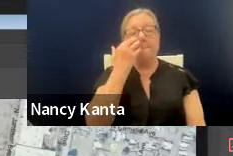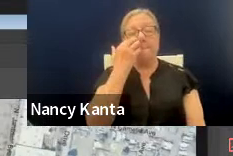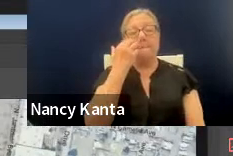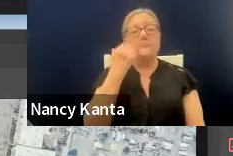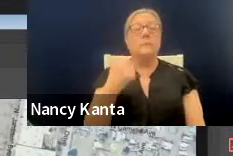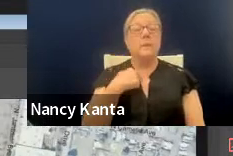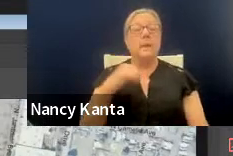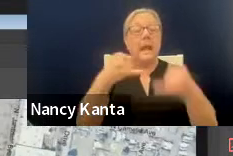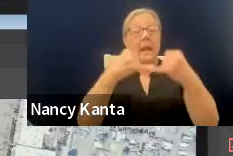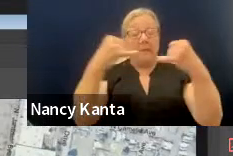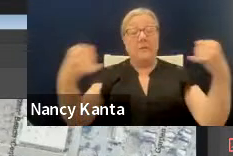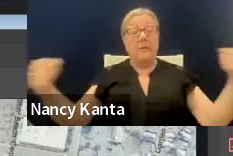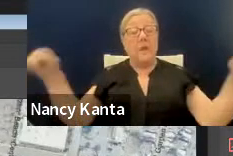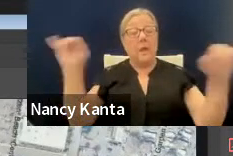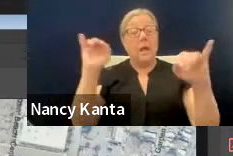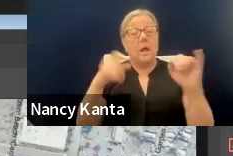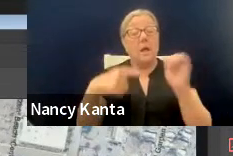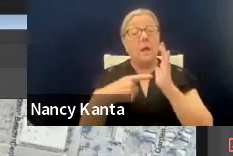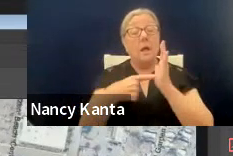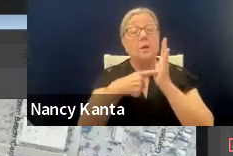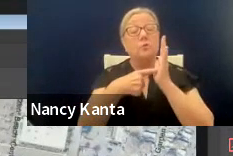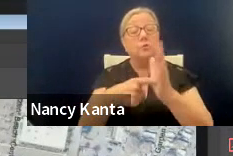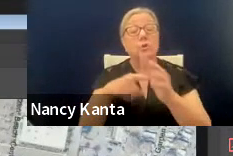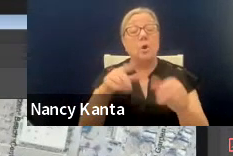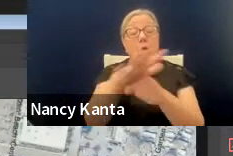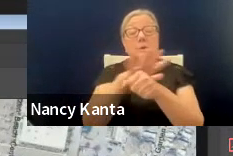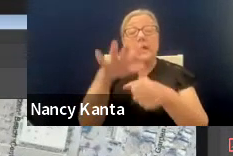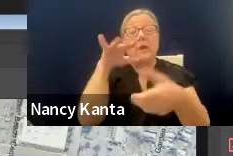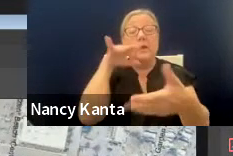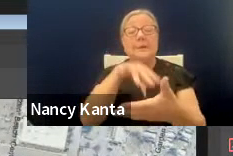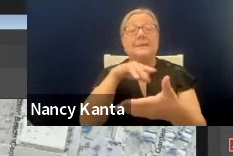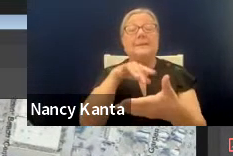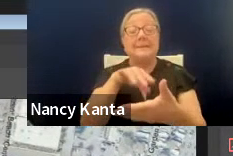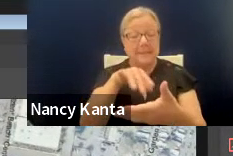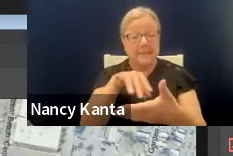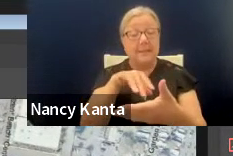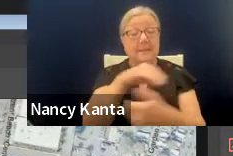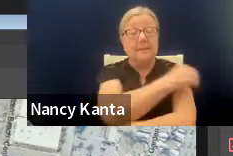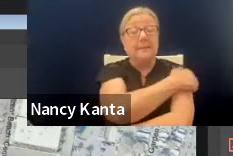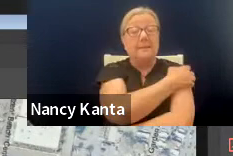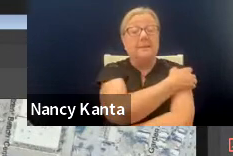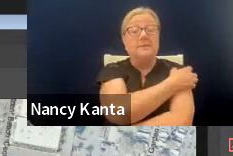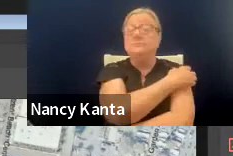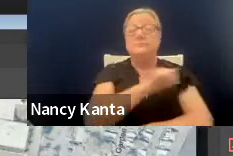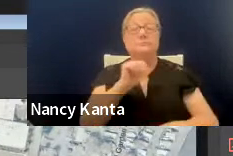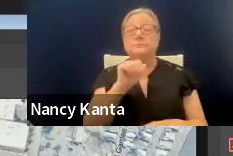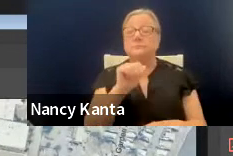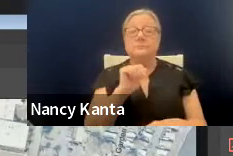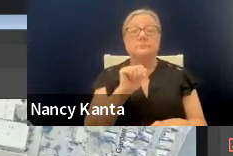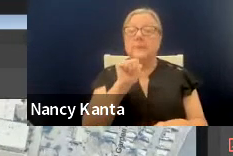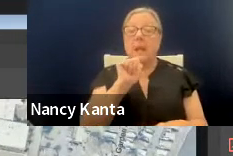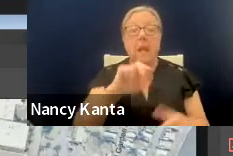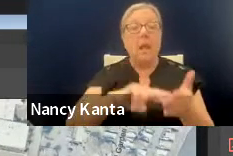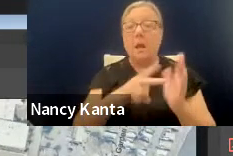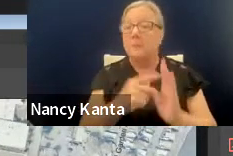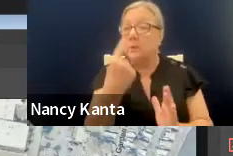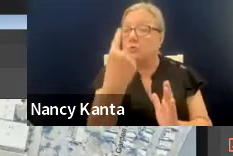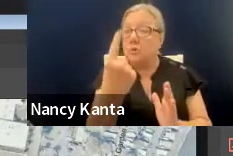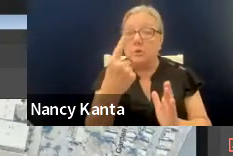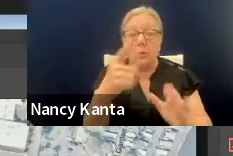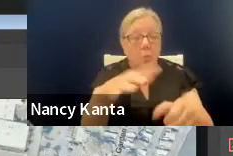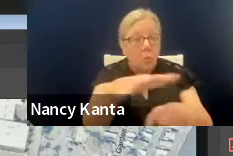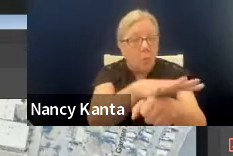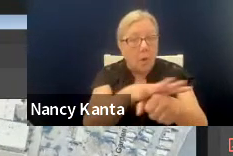line work does represent areas being studied. It does not say that any one individual parcel is absolutely